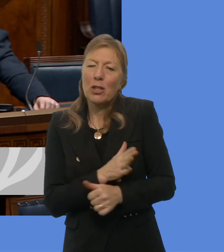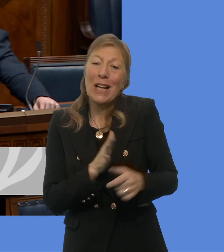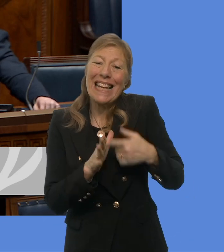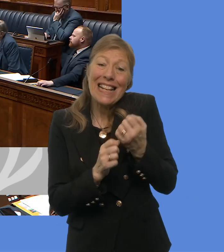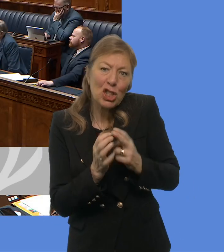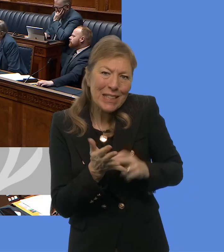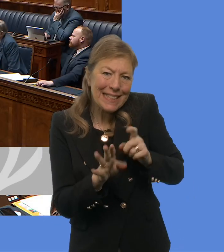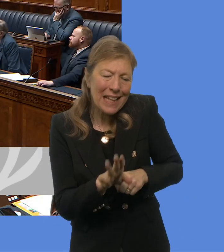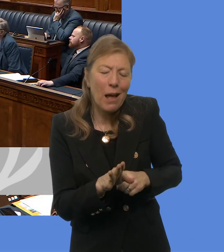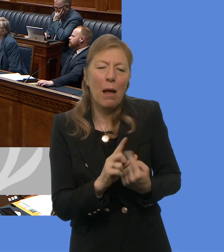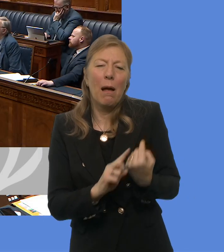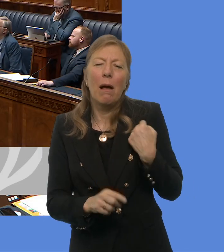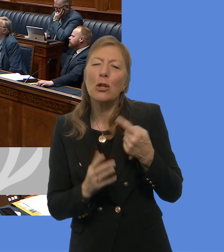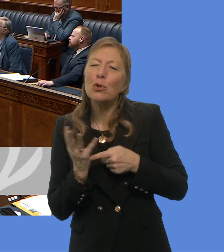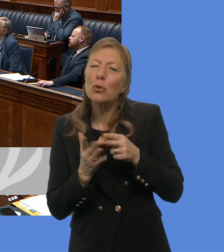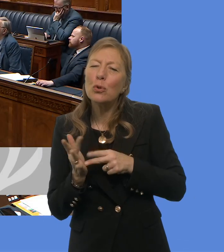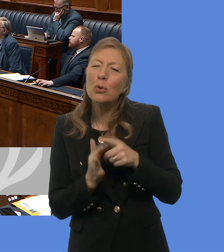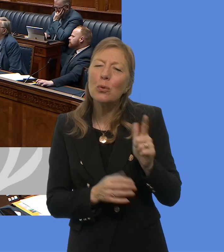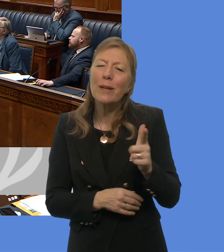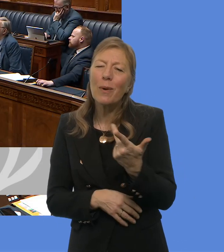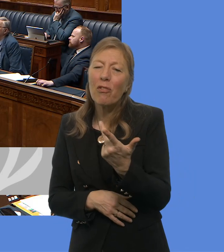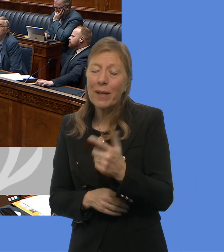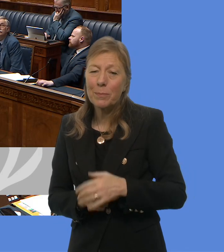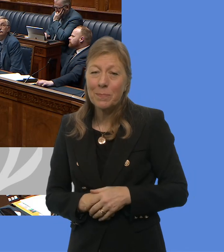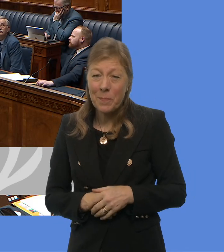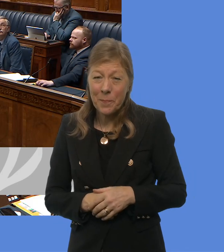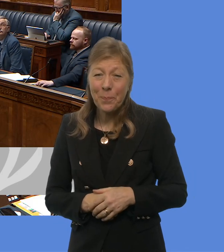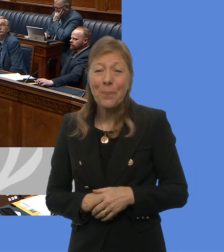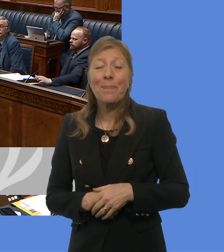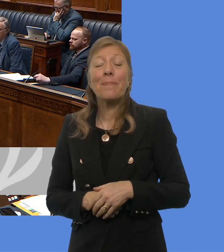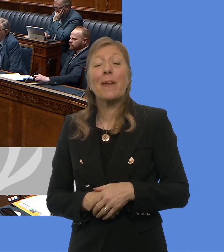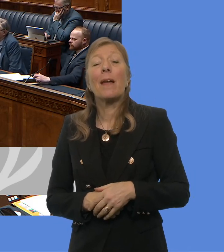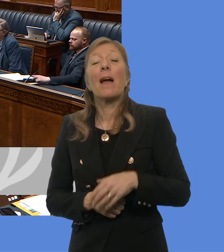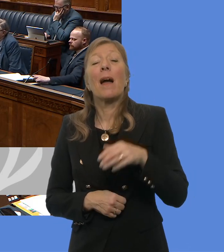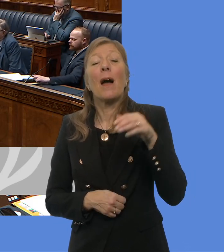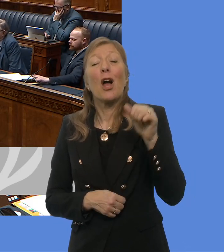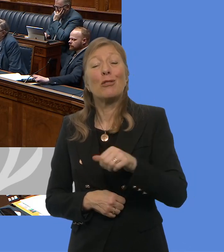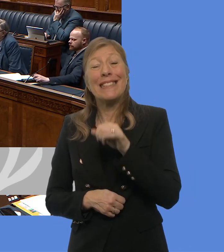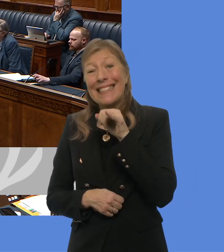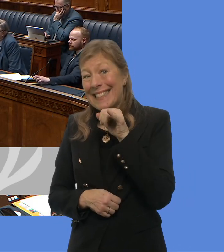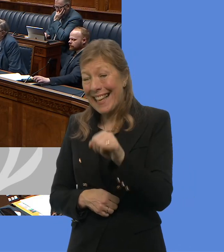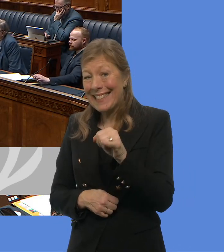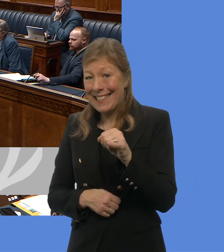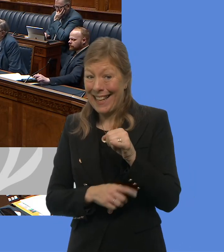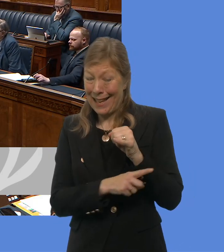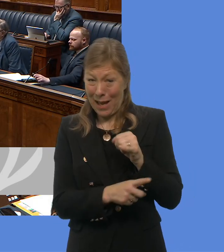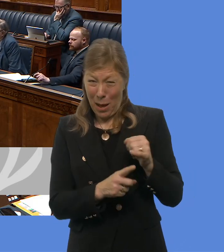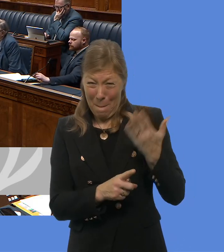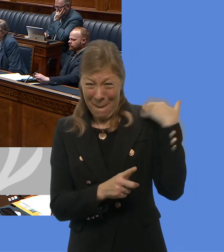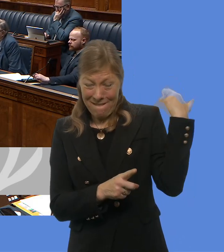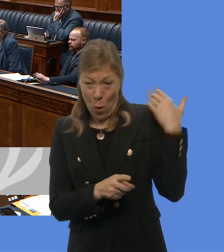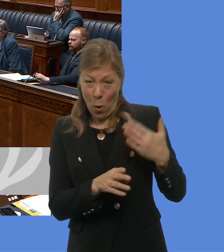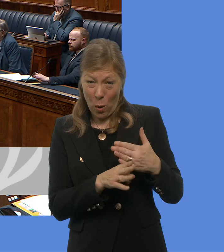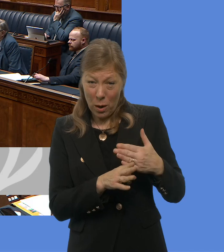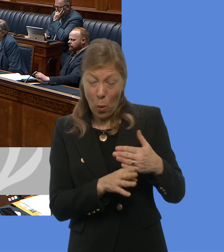2023. 160 former recruitment agency social workers were then recruited into HSC posts. I